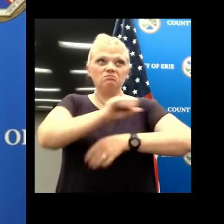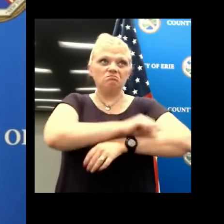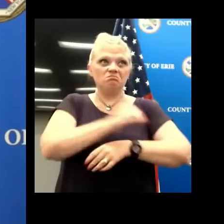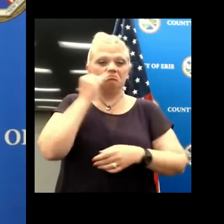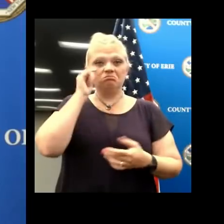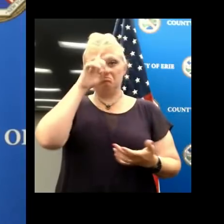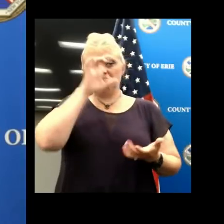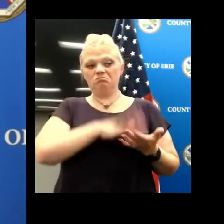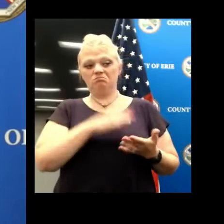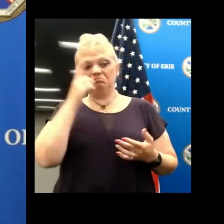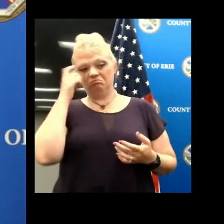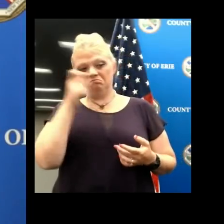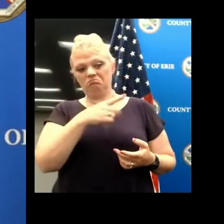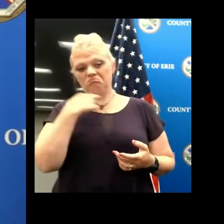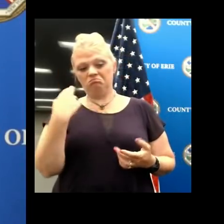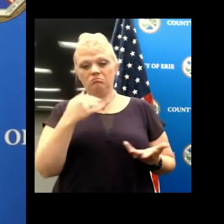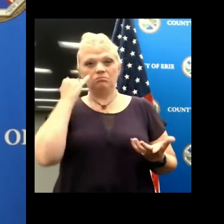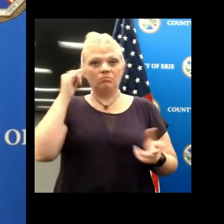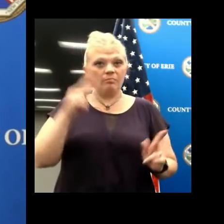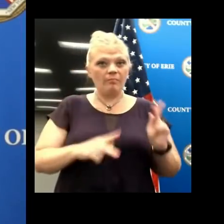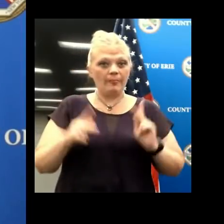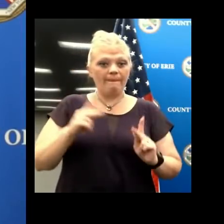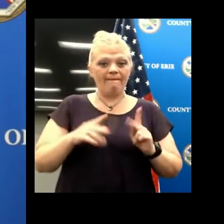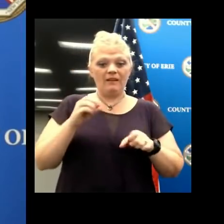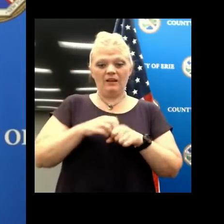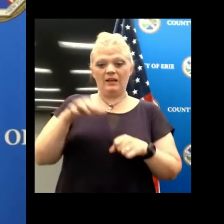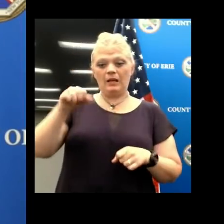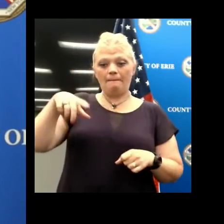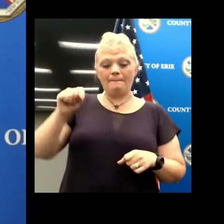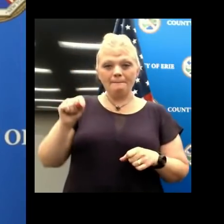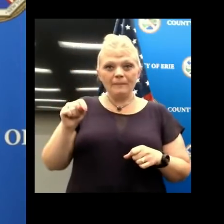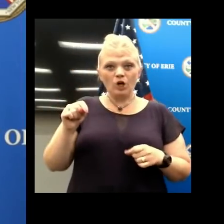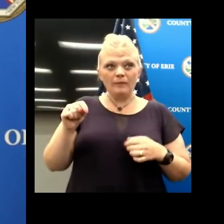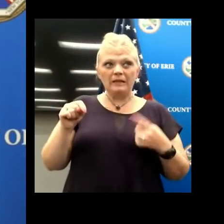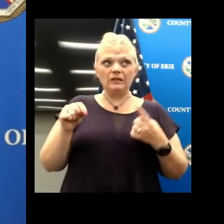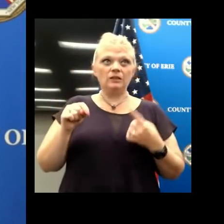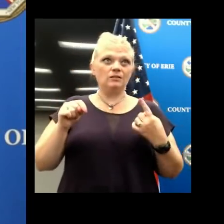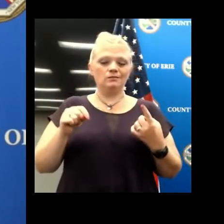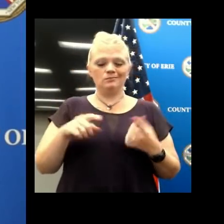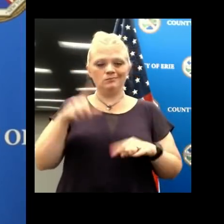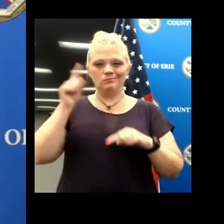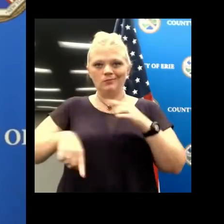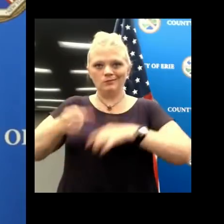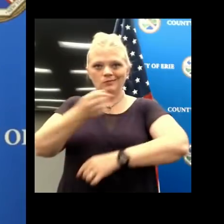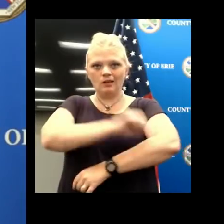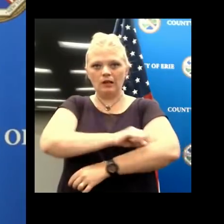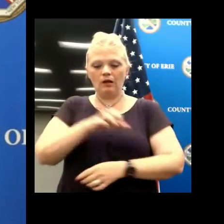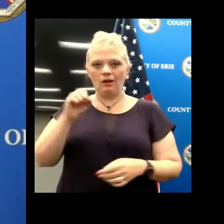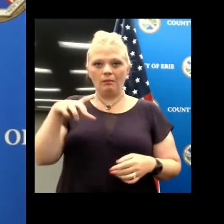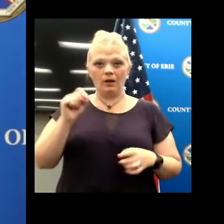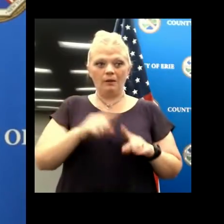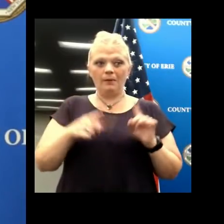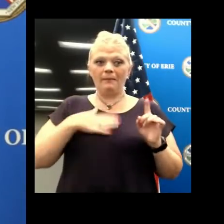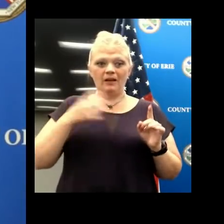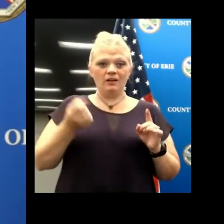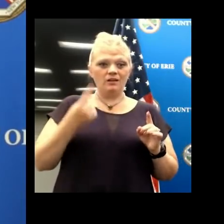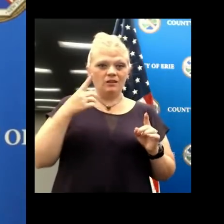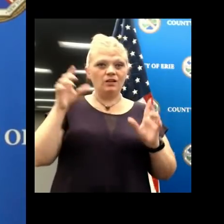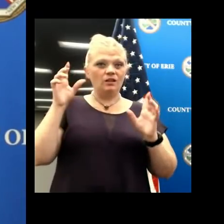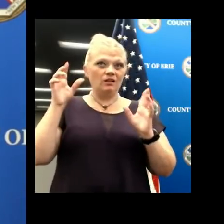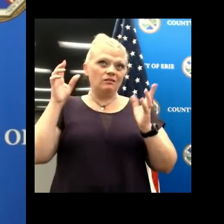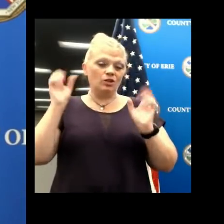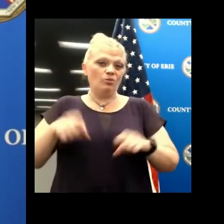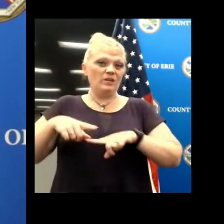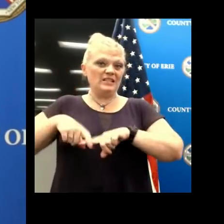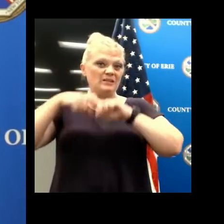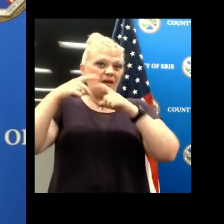risk. If it's individuals that are just in an apartment or so forth, they're not necessarily going to shut down an apartment, but my understanding is the students could be suspended from